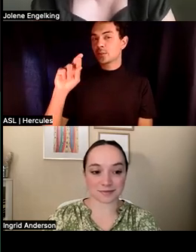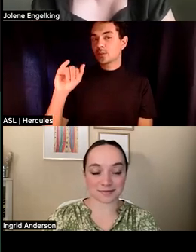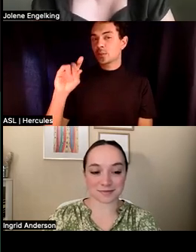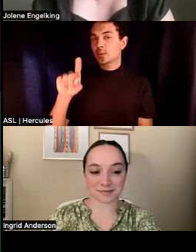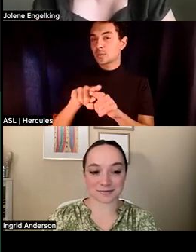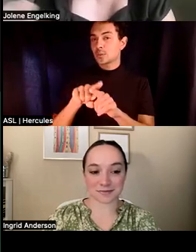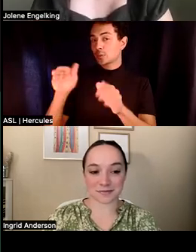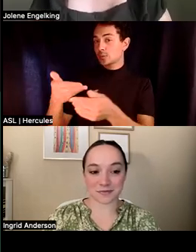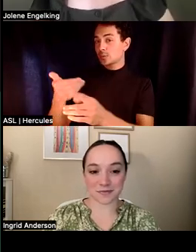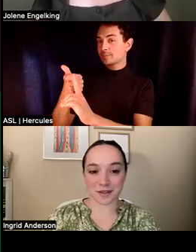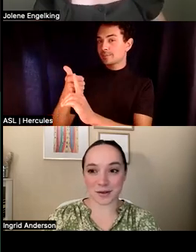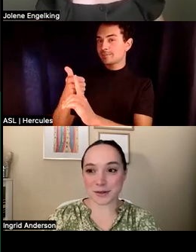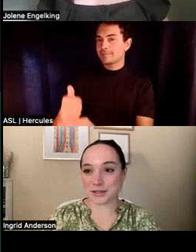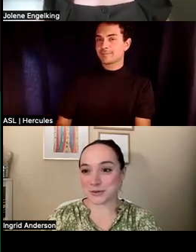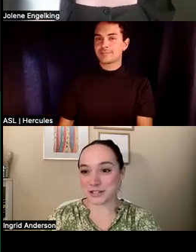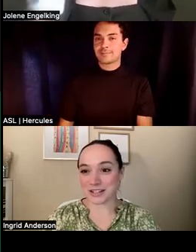yourself?